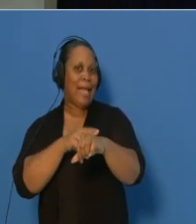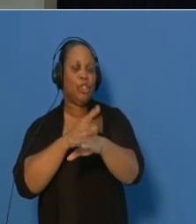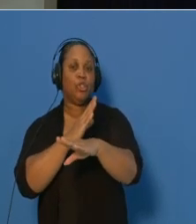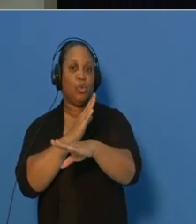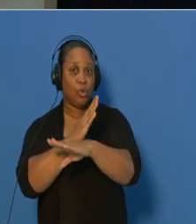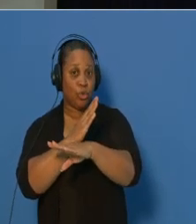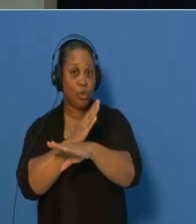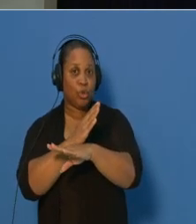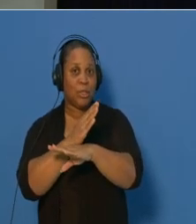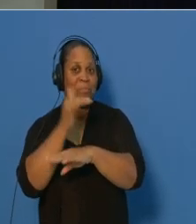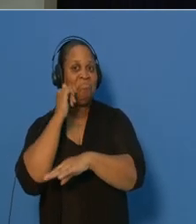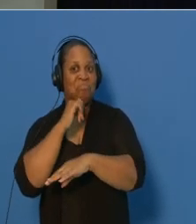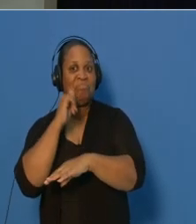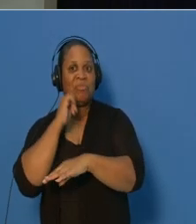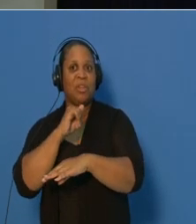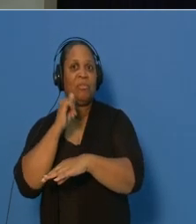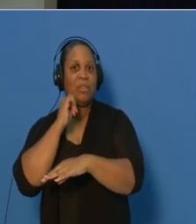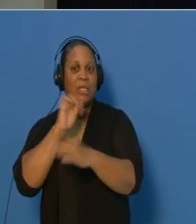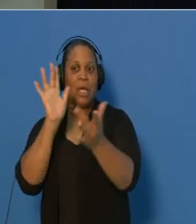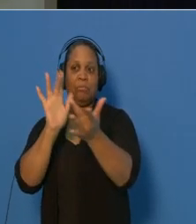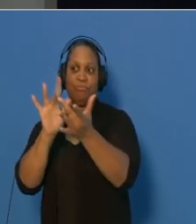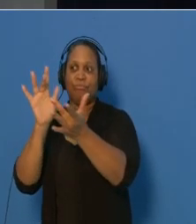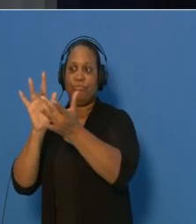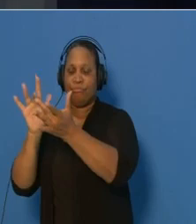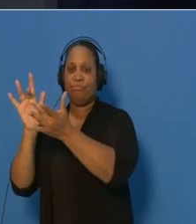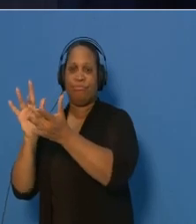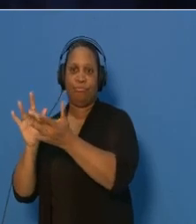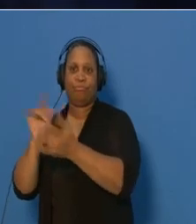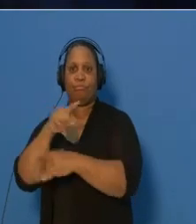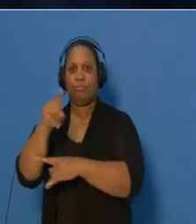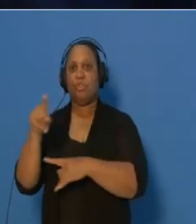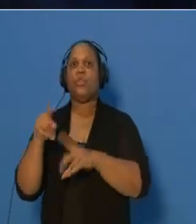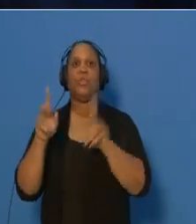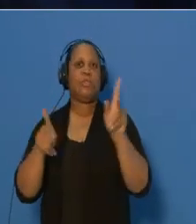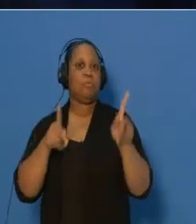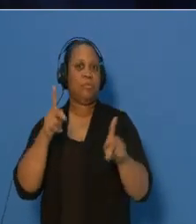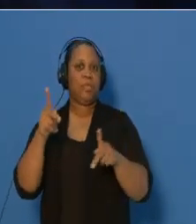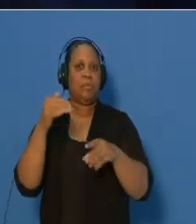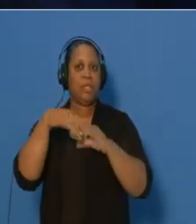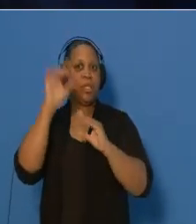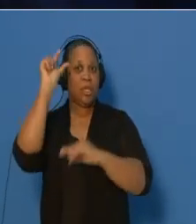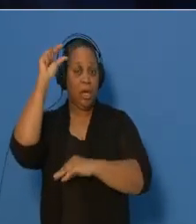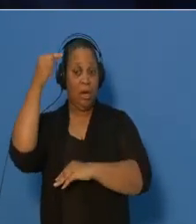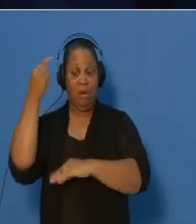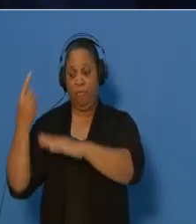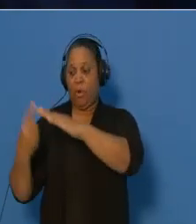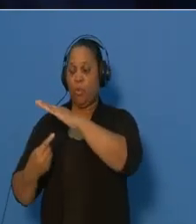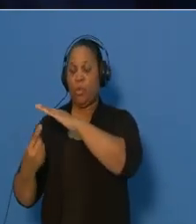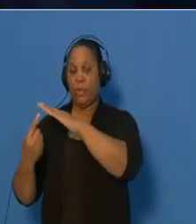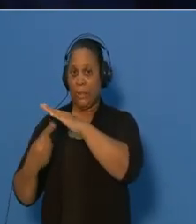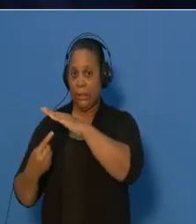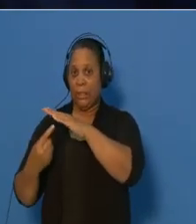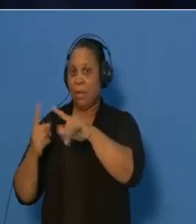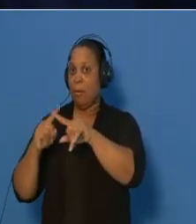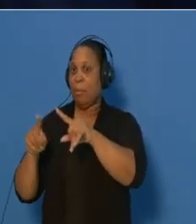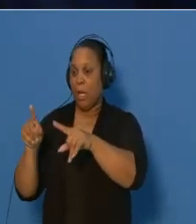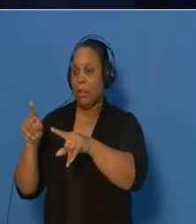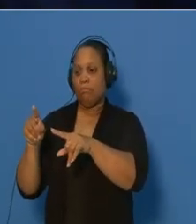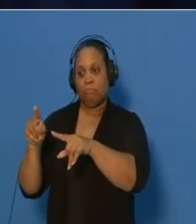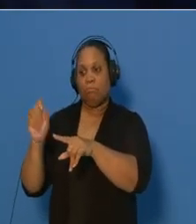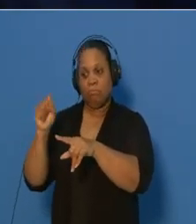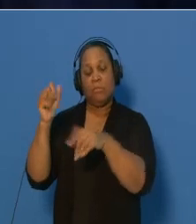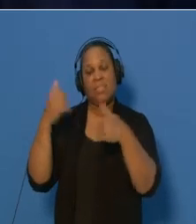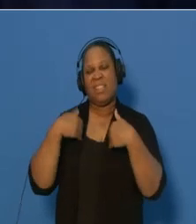has day-to-day contact with respect to those persons that are in the government quarantine facilities. However, they have been issued